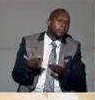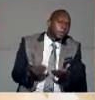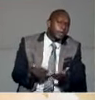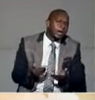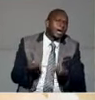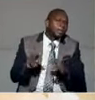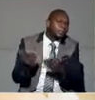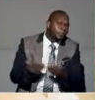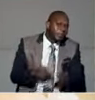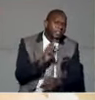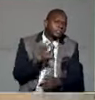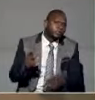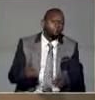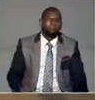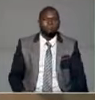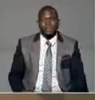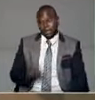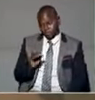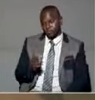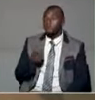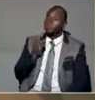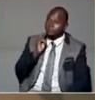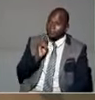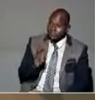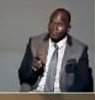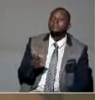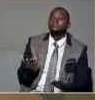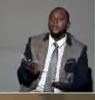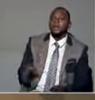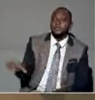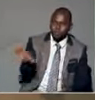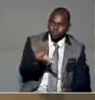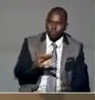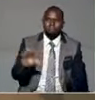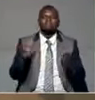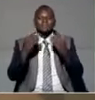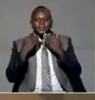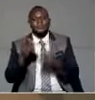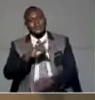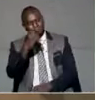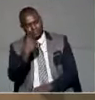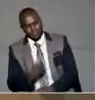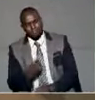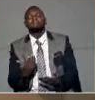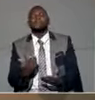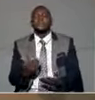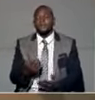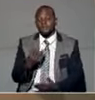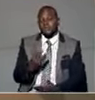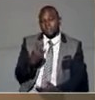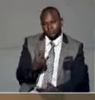taking place? Yes, dear viewers, and all of you, thank you for that question. 42 years